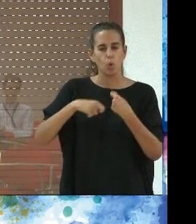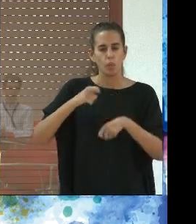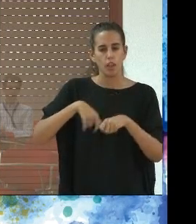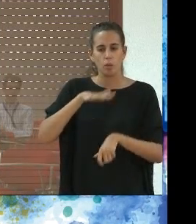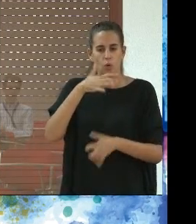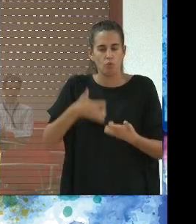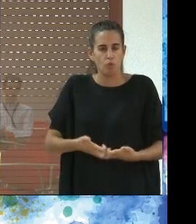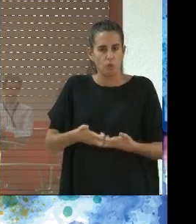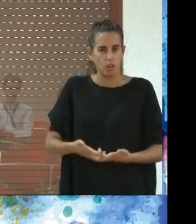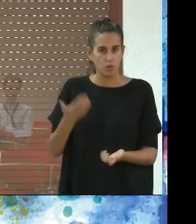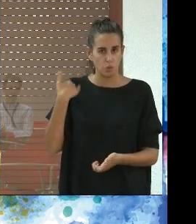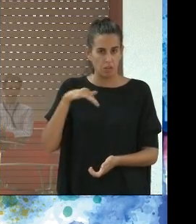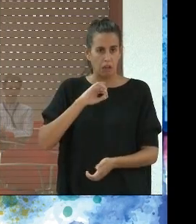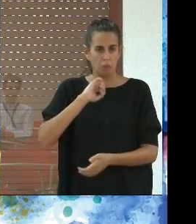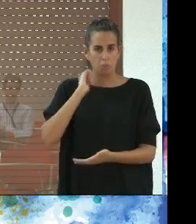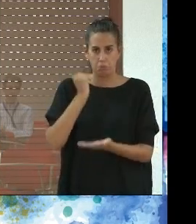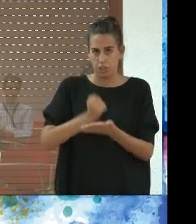but in this case,